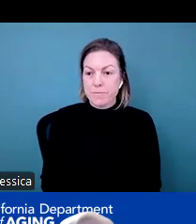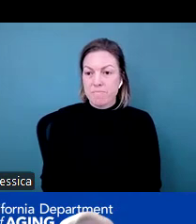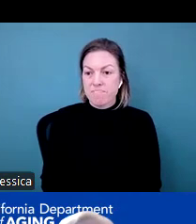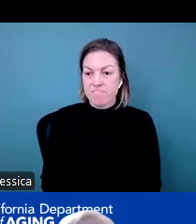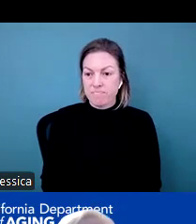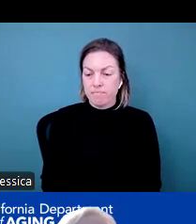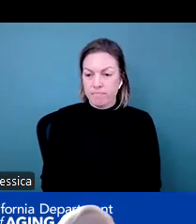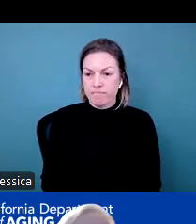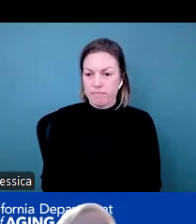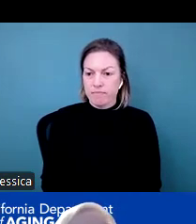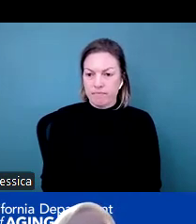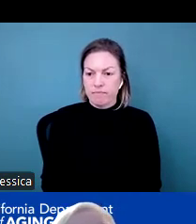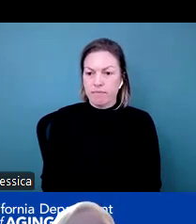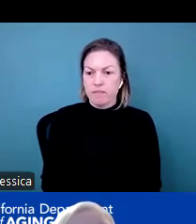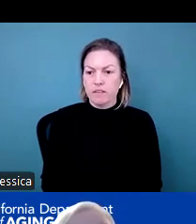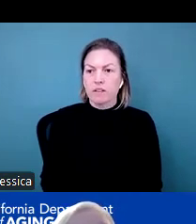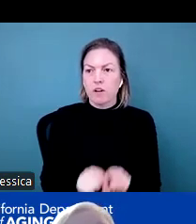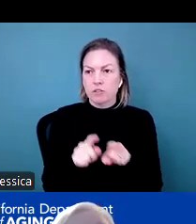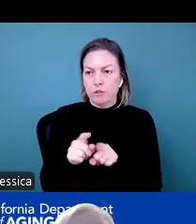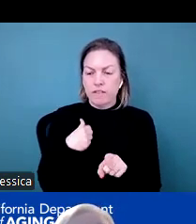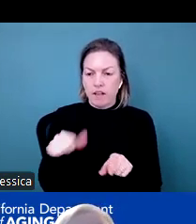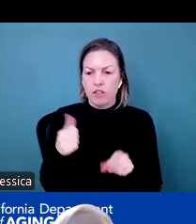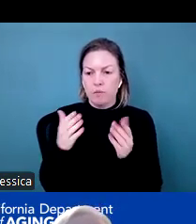This would be the time. We also have another public comment